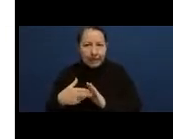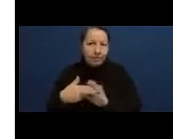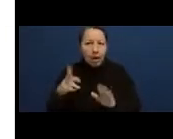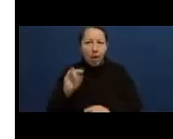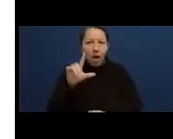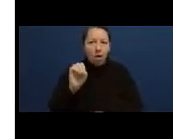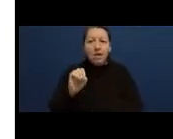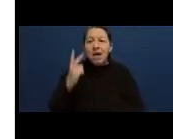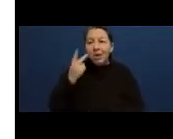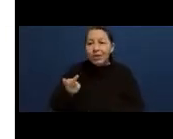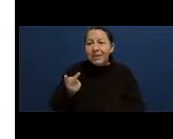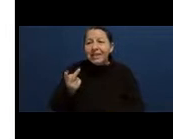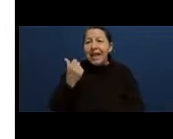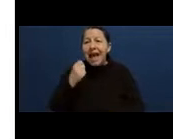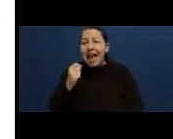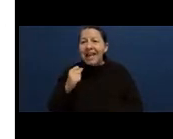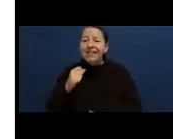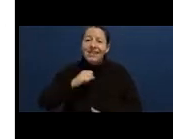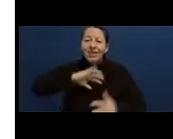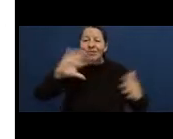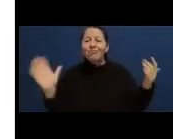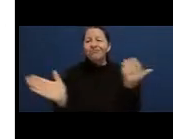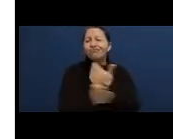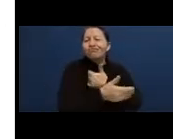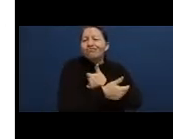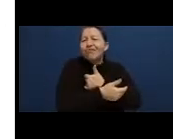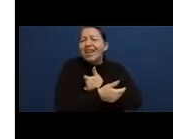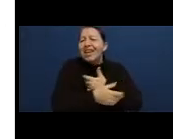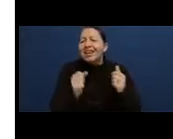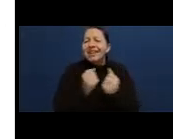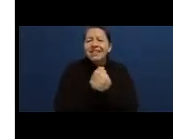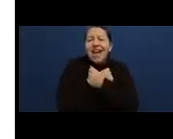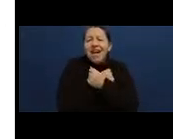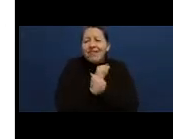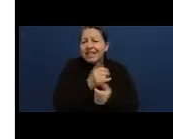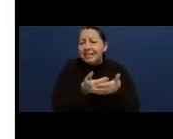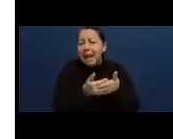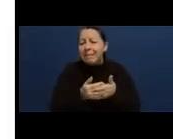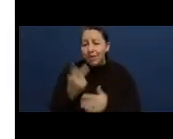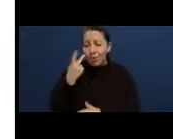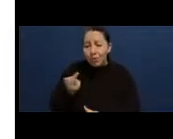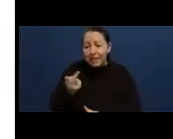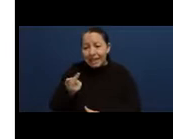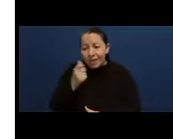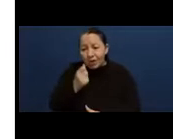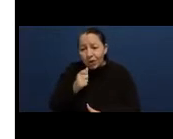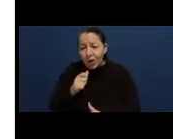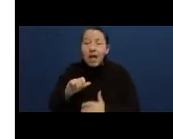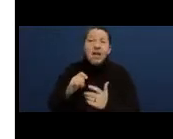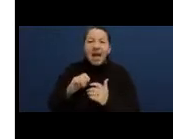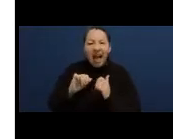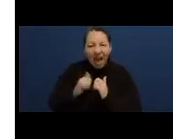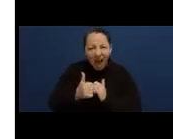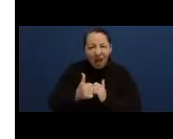baby in love because that's the roles that our aunties play. This little girl learning how to fish or cut up fish because that's what